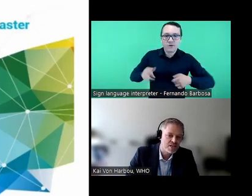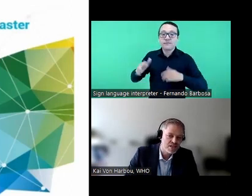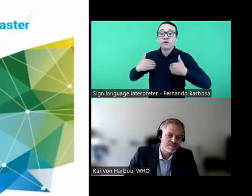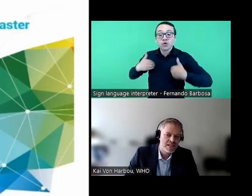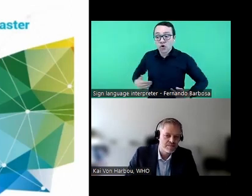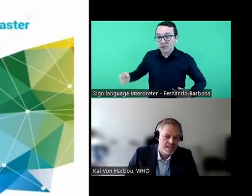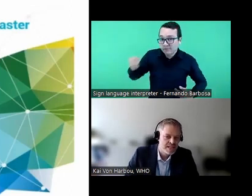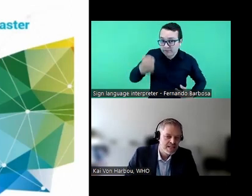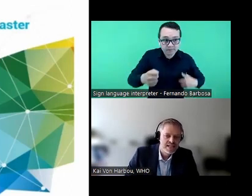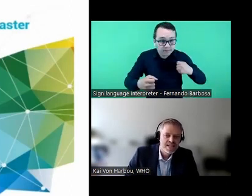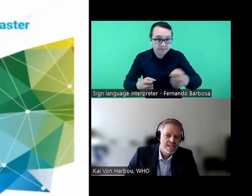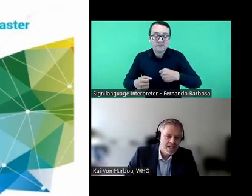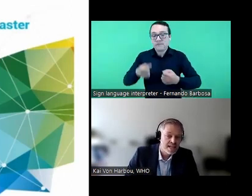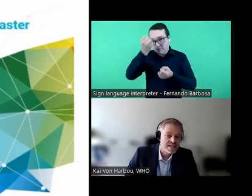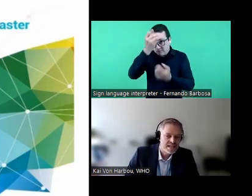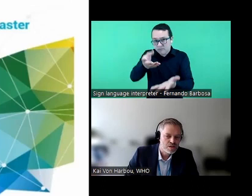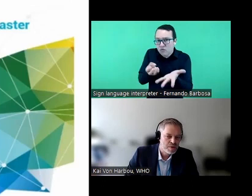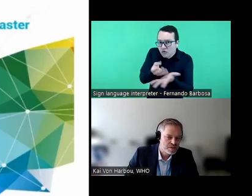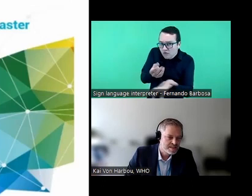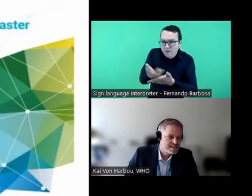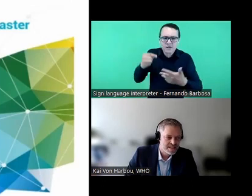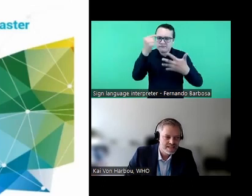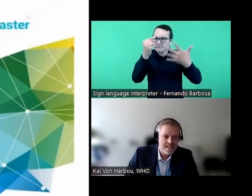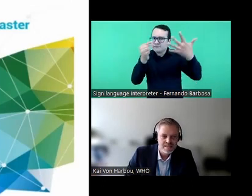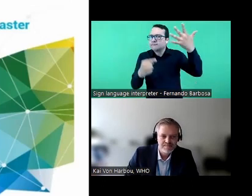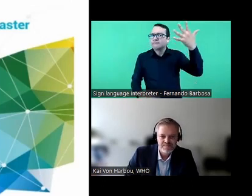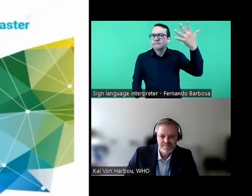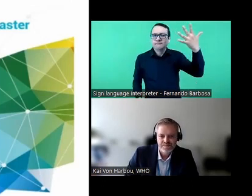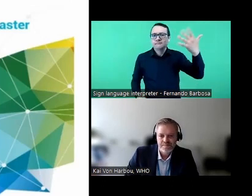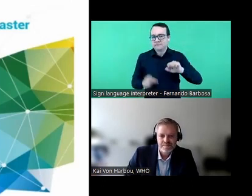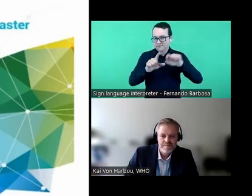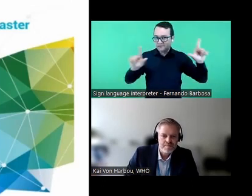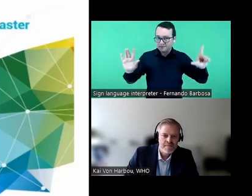information and knowledge management, and other key components. Next slide.